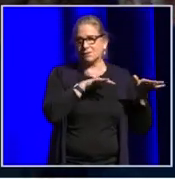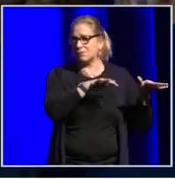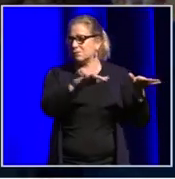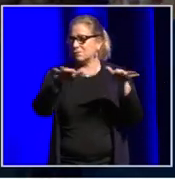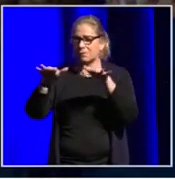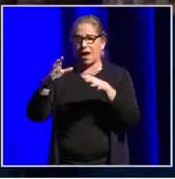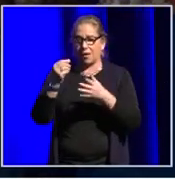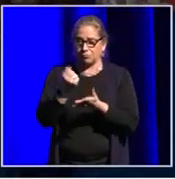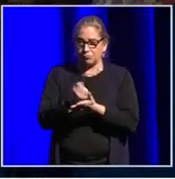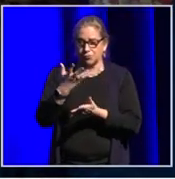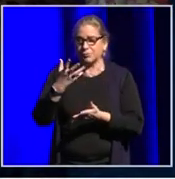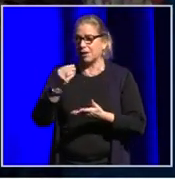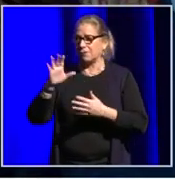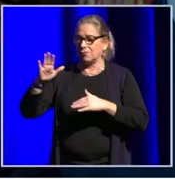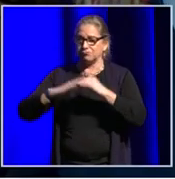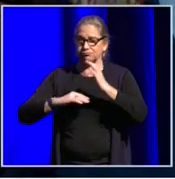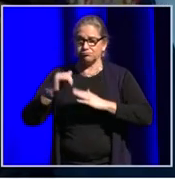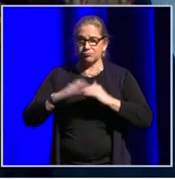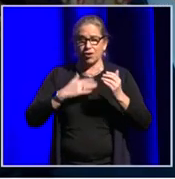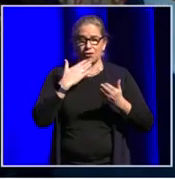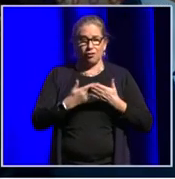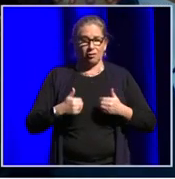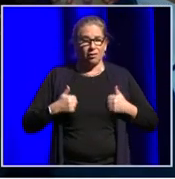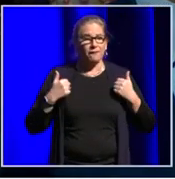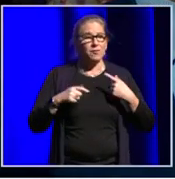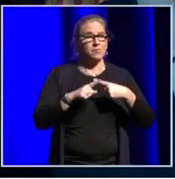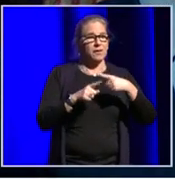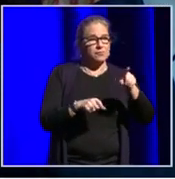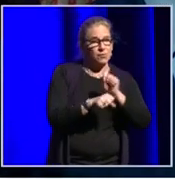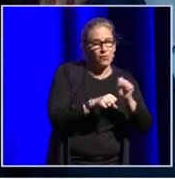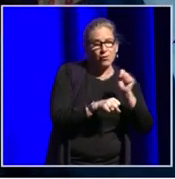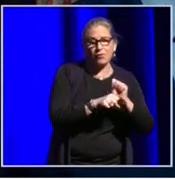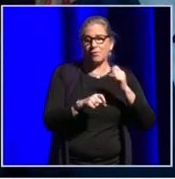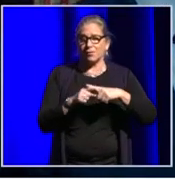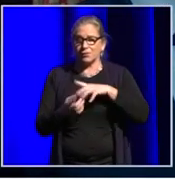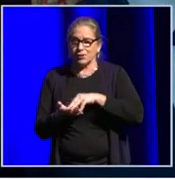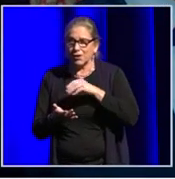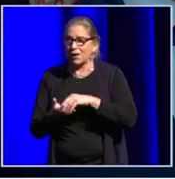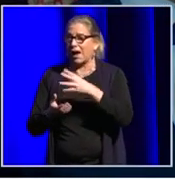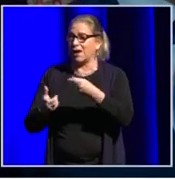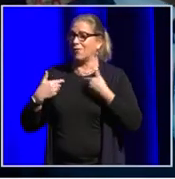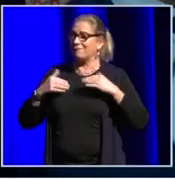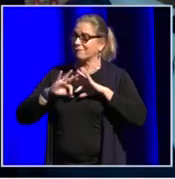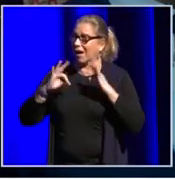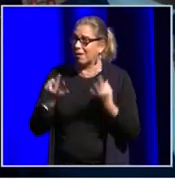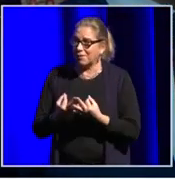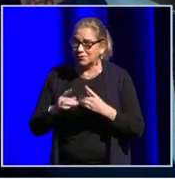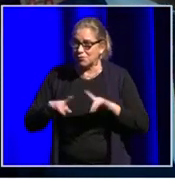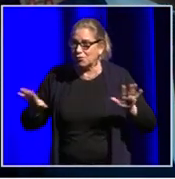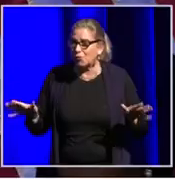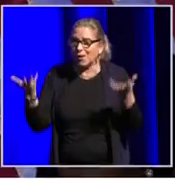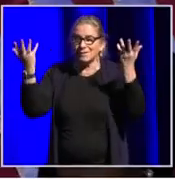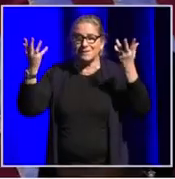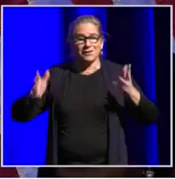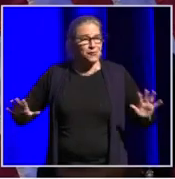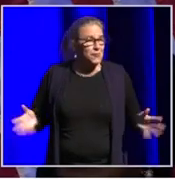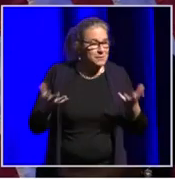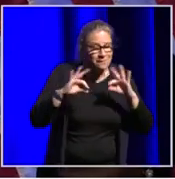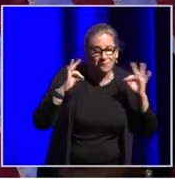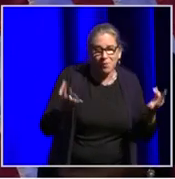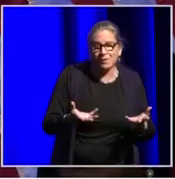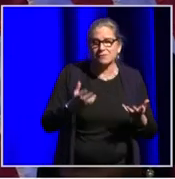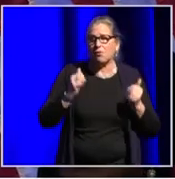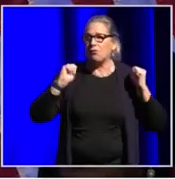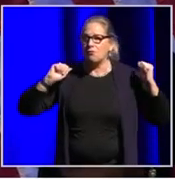live, learn, work, raise a family, and age in place. And while we're at it, let's make the